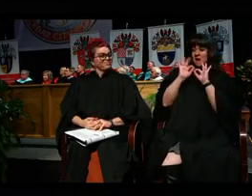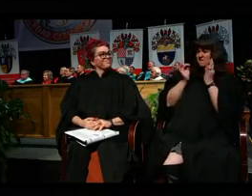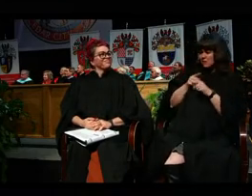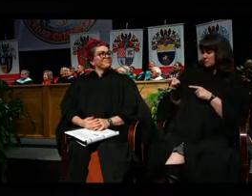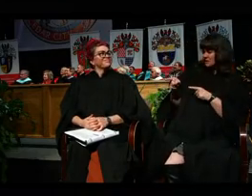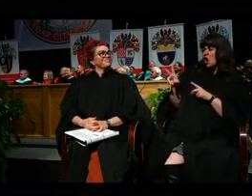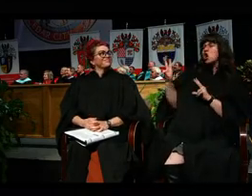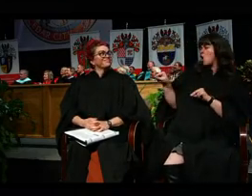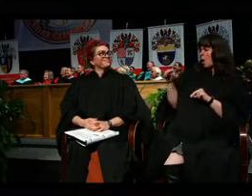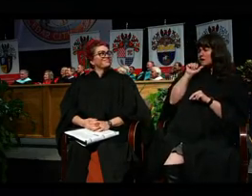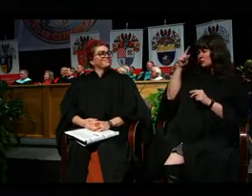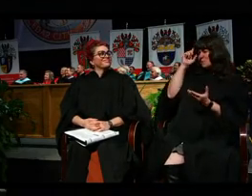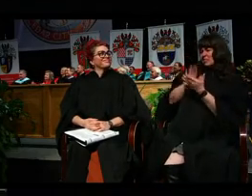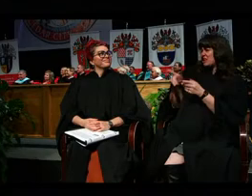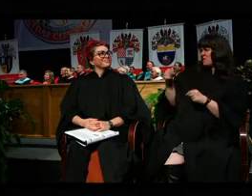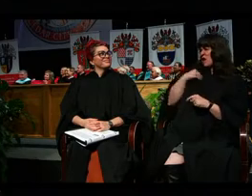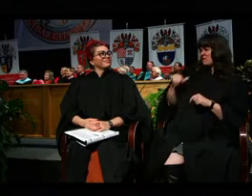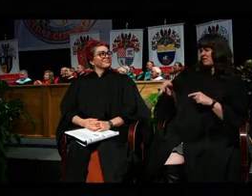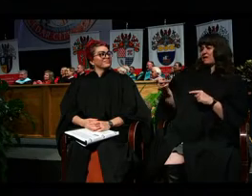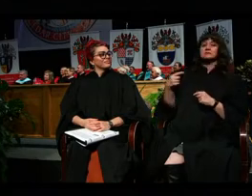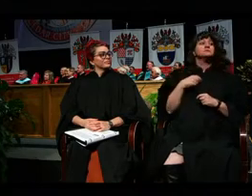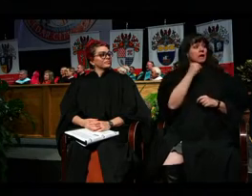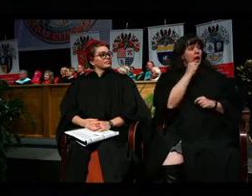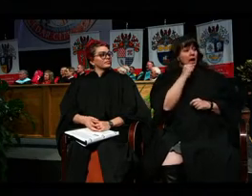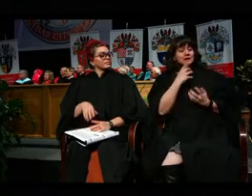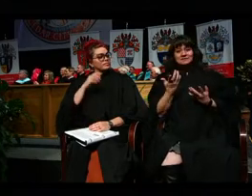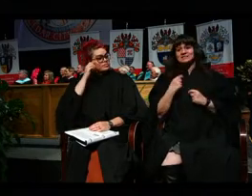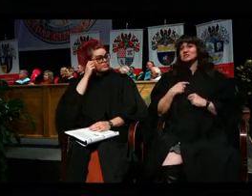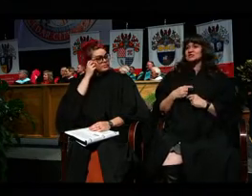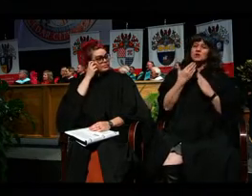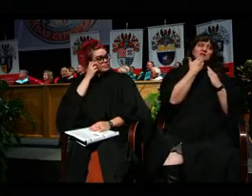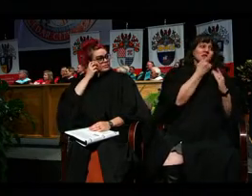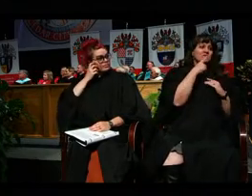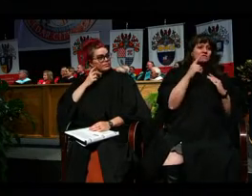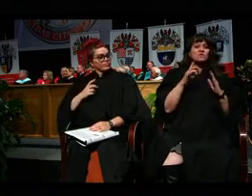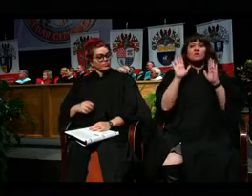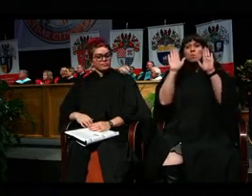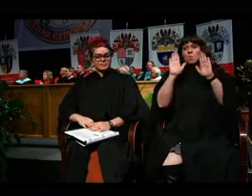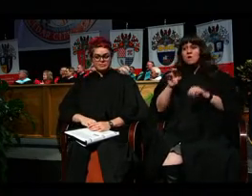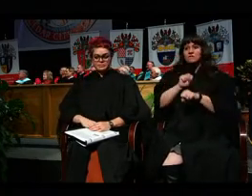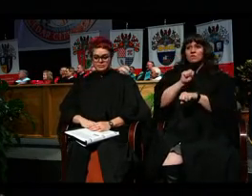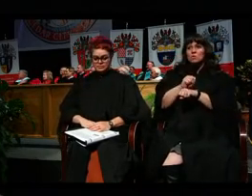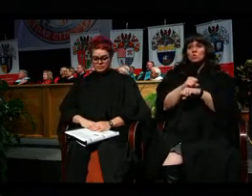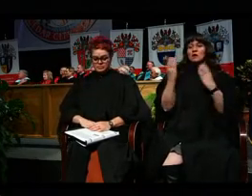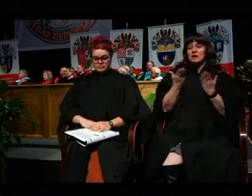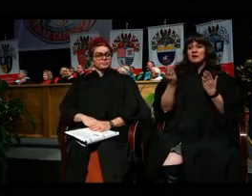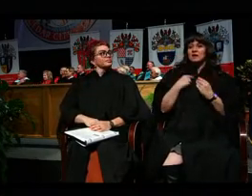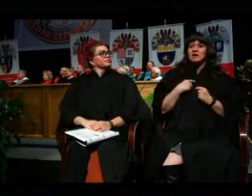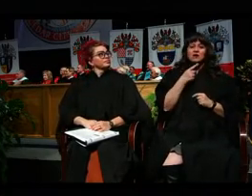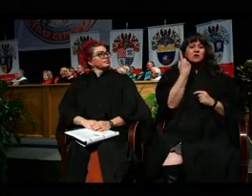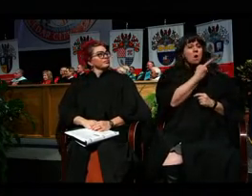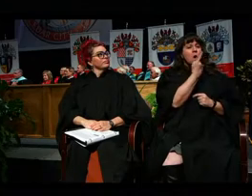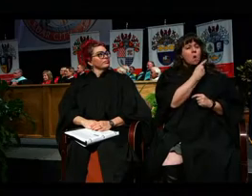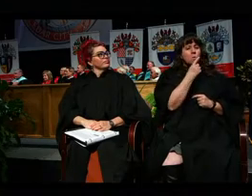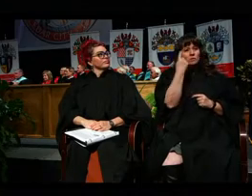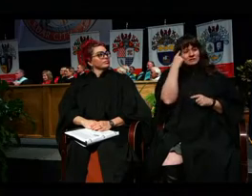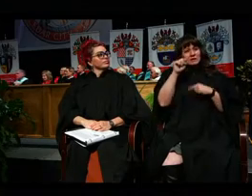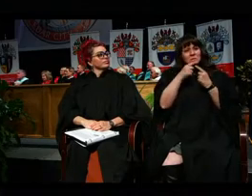was from him, just thanking me for the great work that was happening here in the state of Utah. He's always so thoughtful, and I'm grateful for his